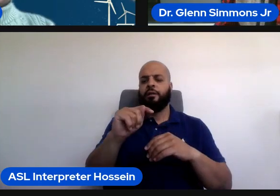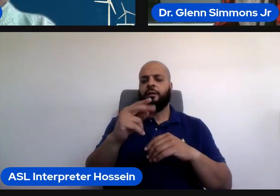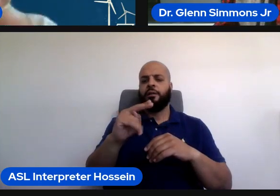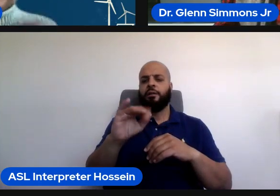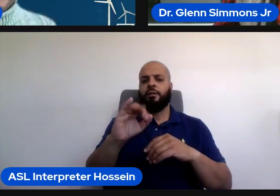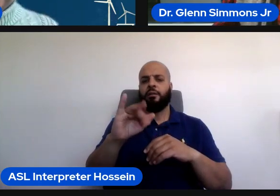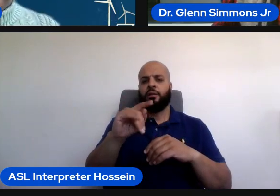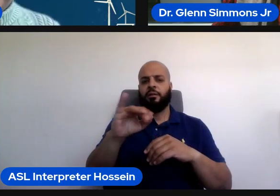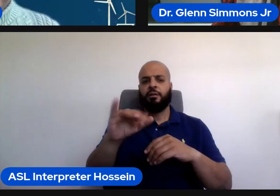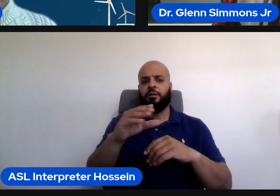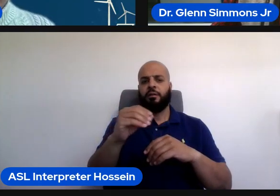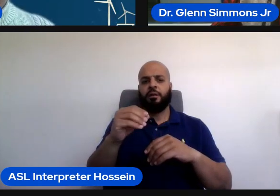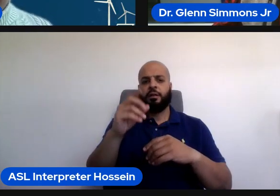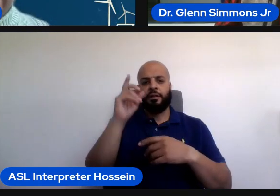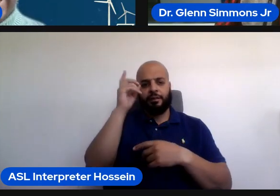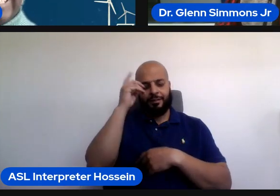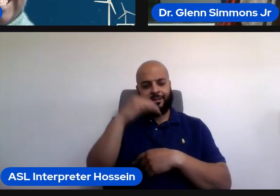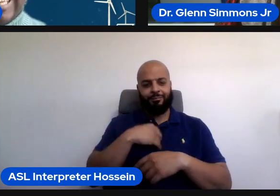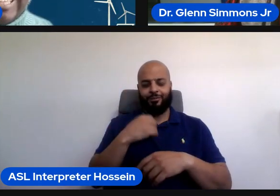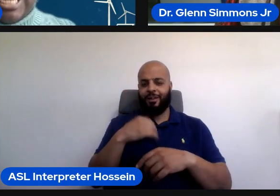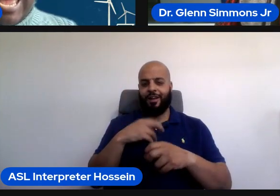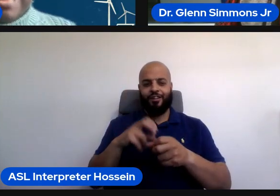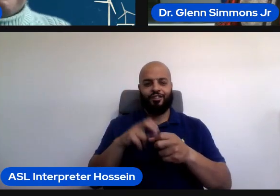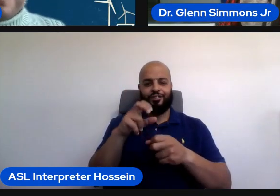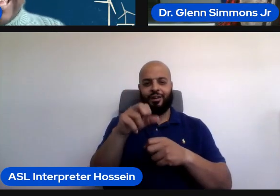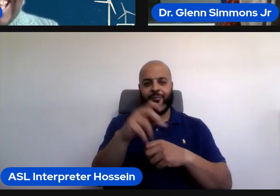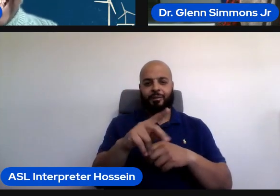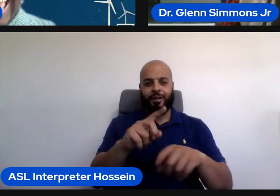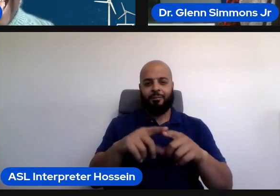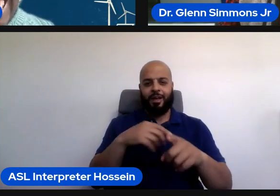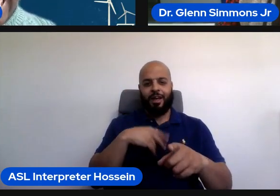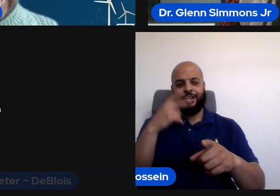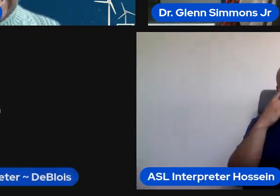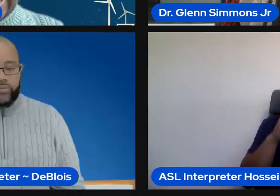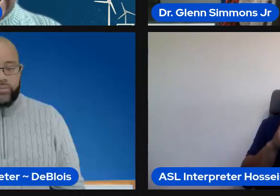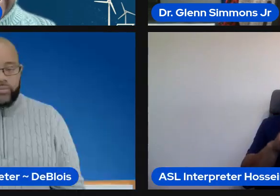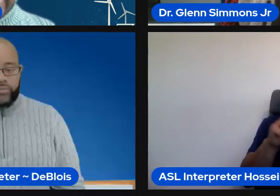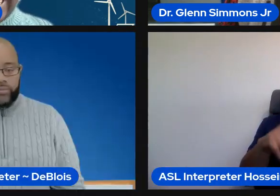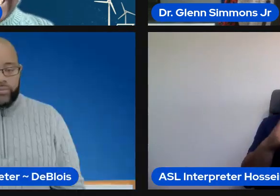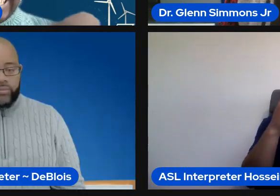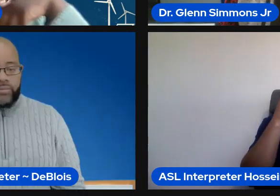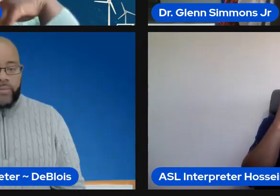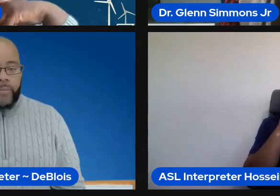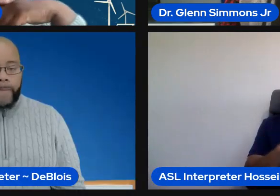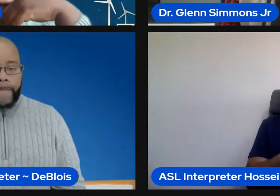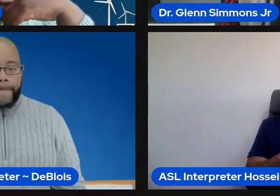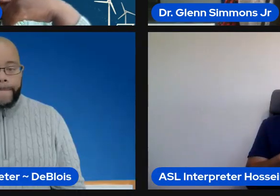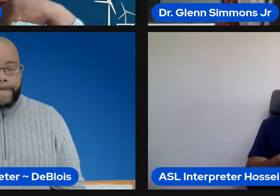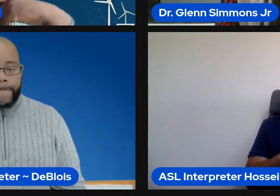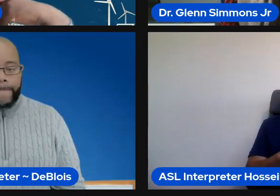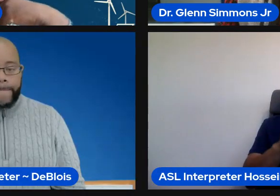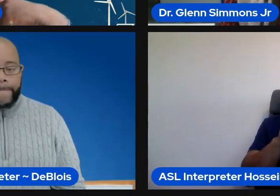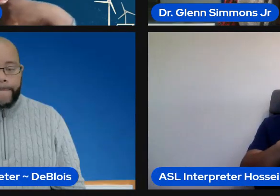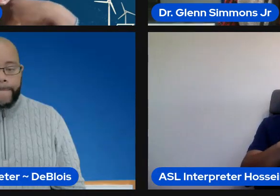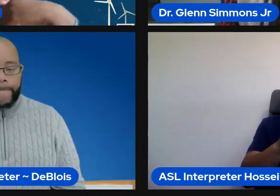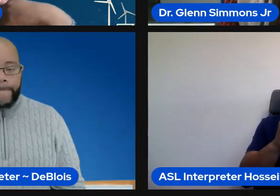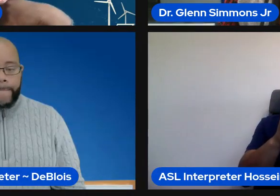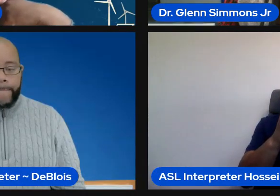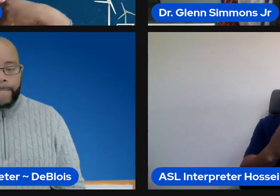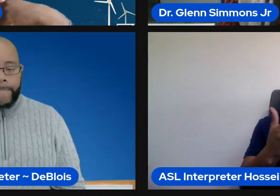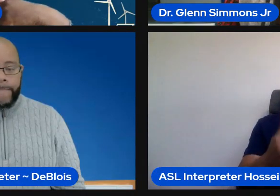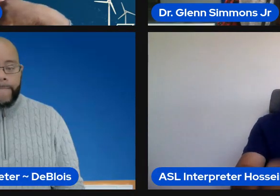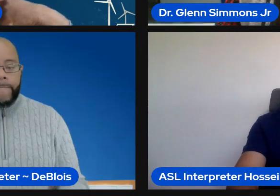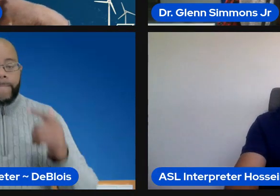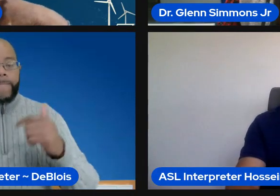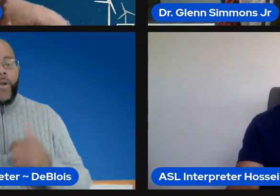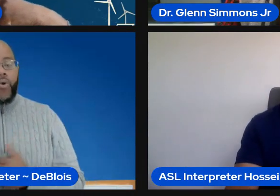epidemiology? I'm sorry, I just jumped right back into it because No, it's fine. I saw it pop up as well. I mean, there are several, but I would always recommend, so